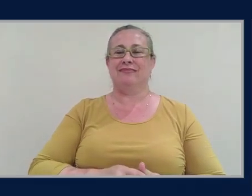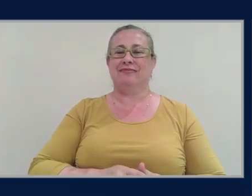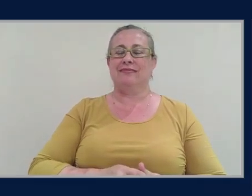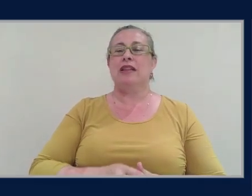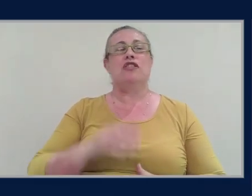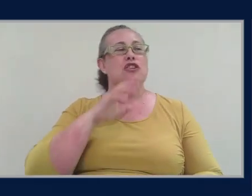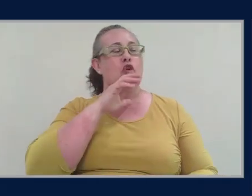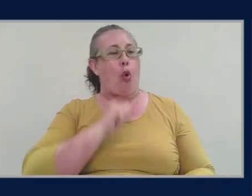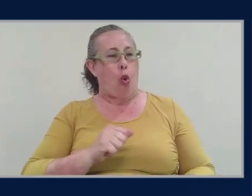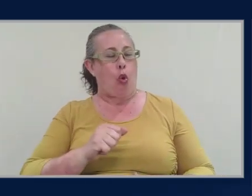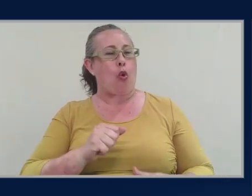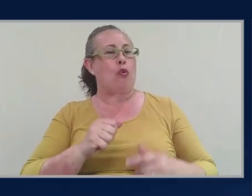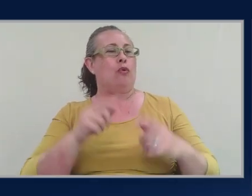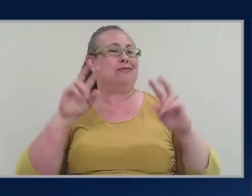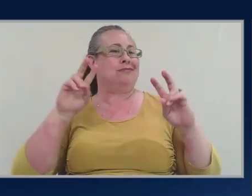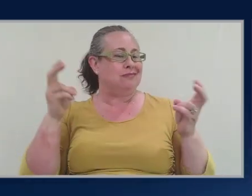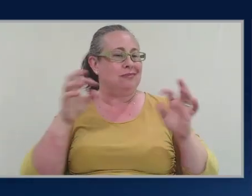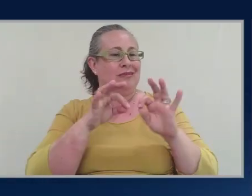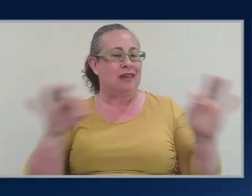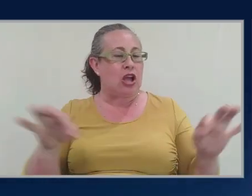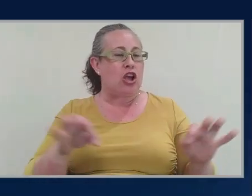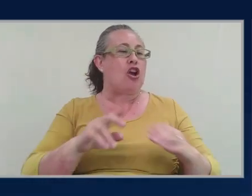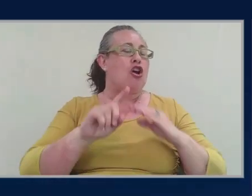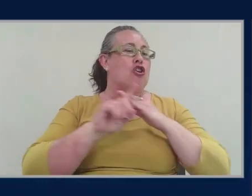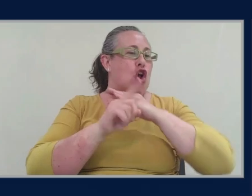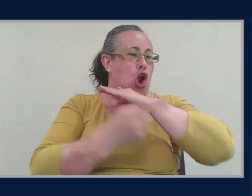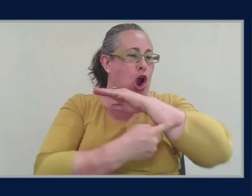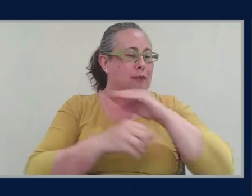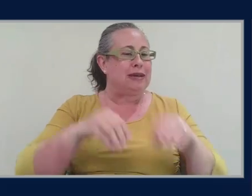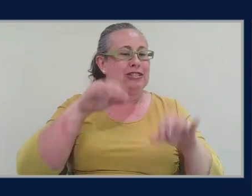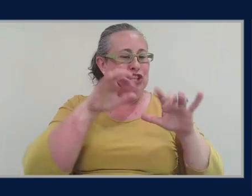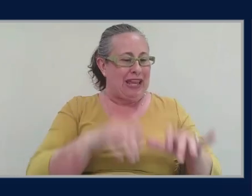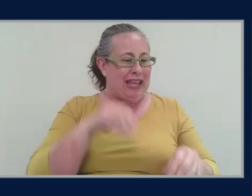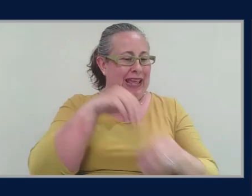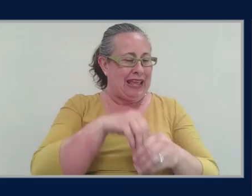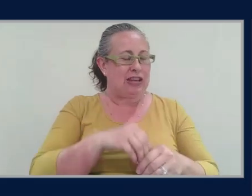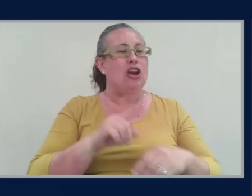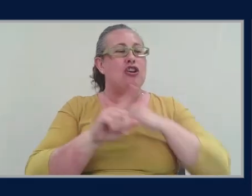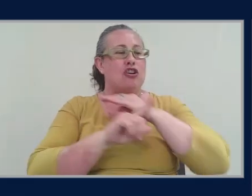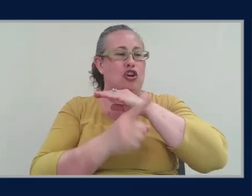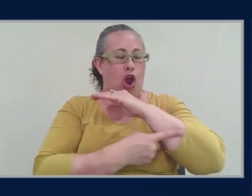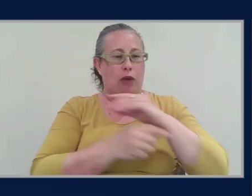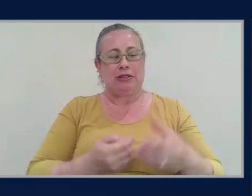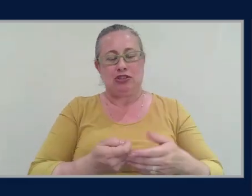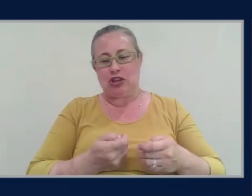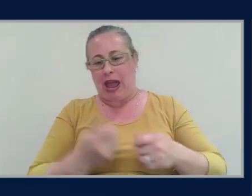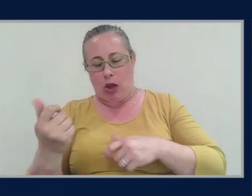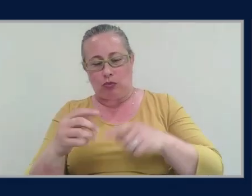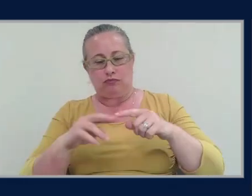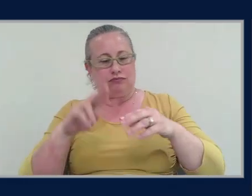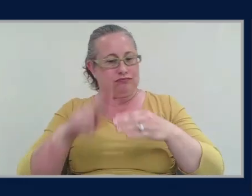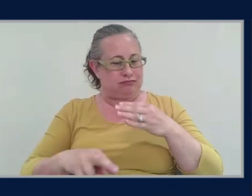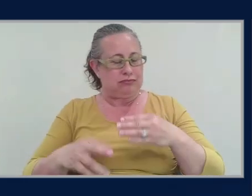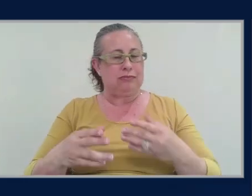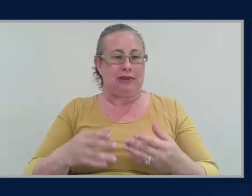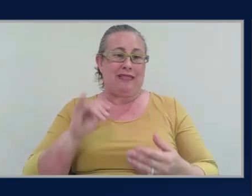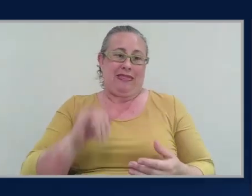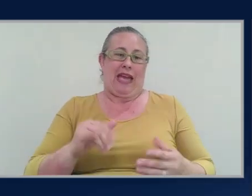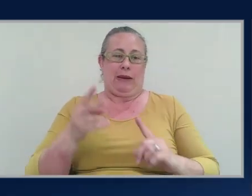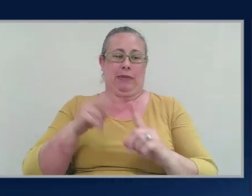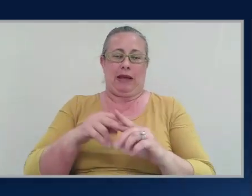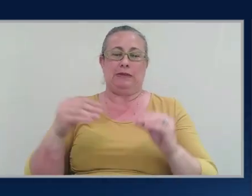Garbage in, garbage out. That still applies, I think, and even more so in this world of ML and